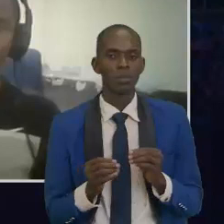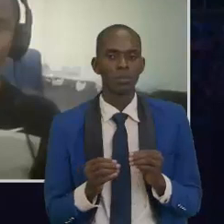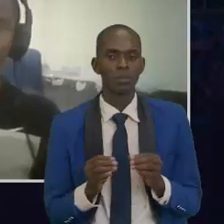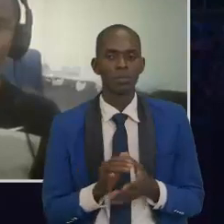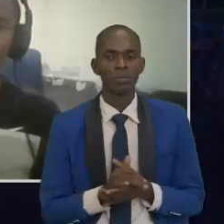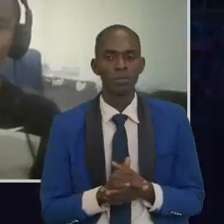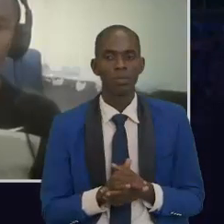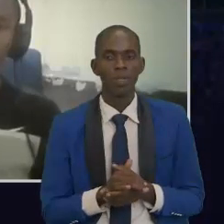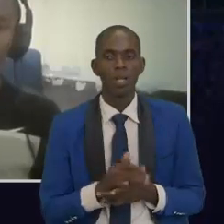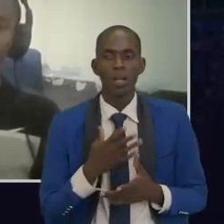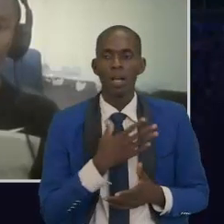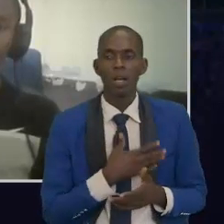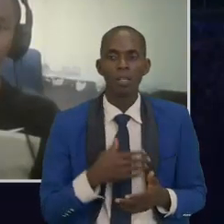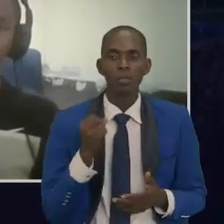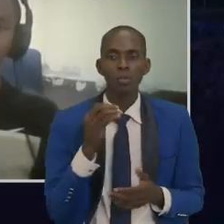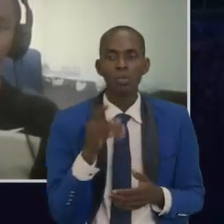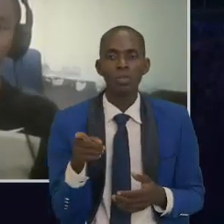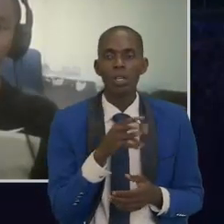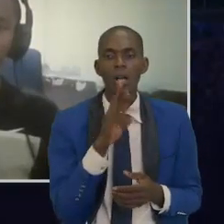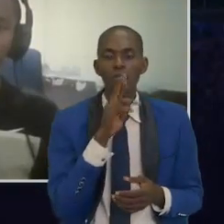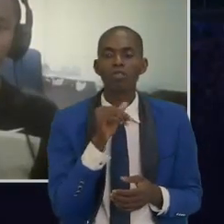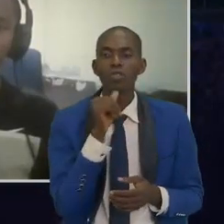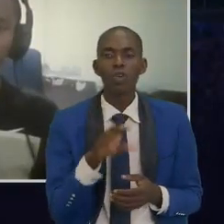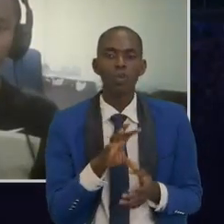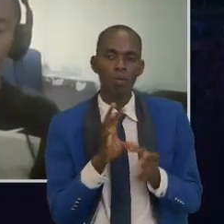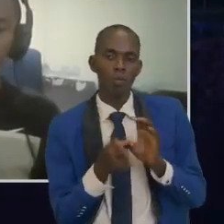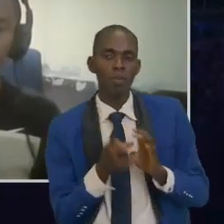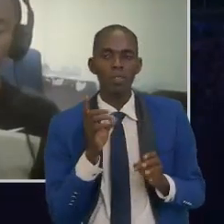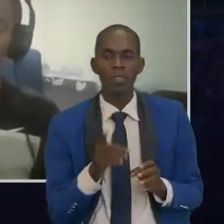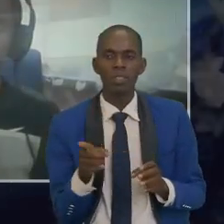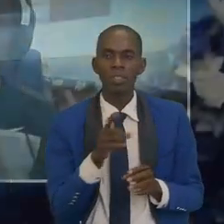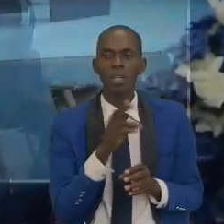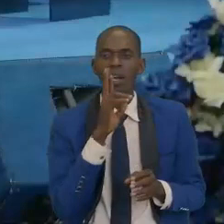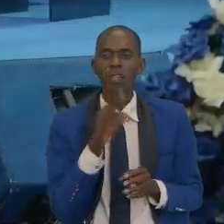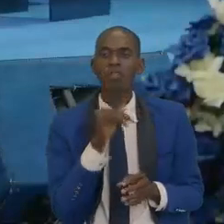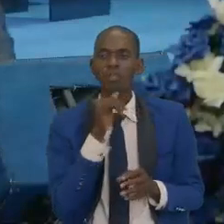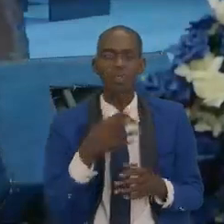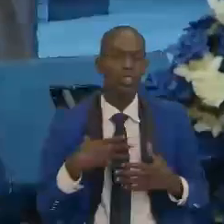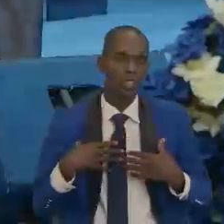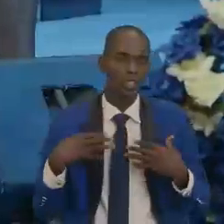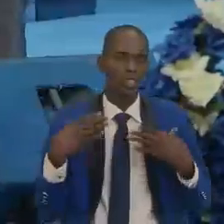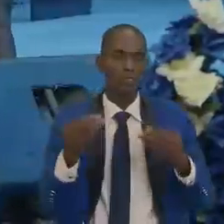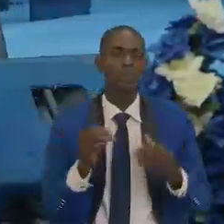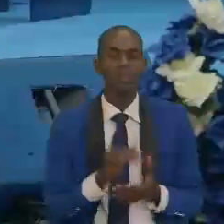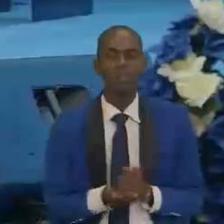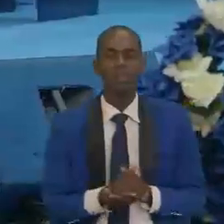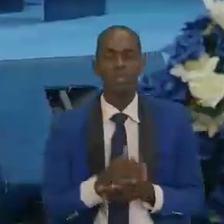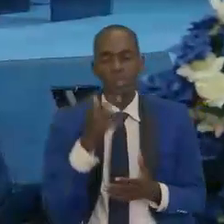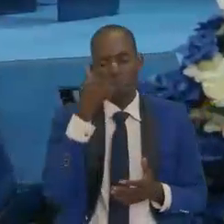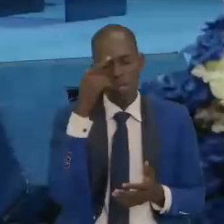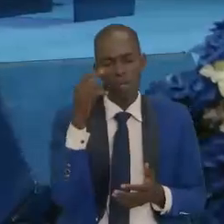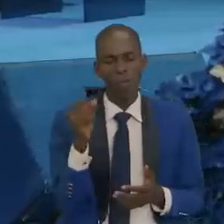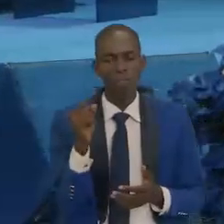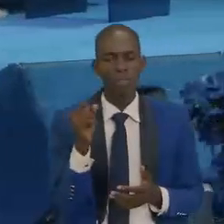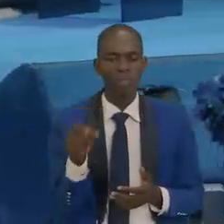And so they are not converted. And so they are not healed. Because they